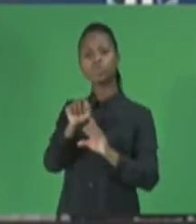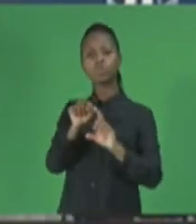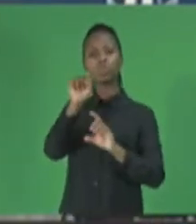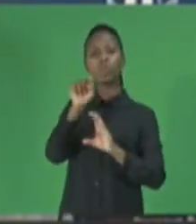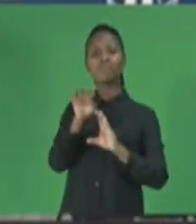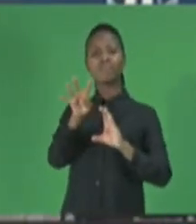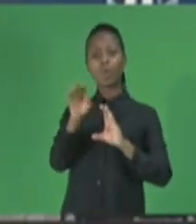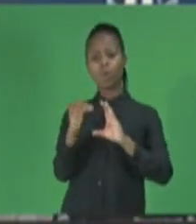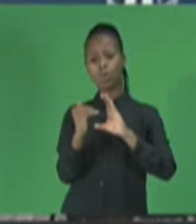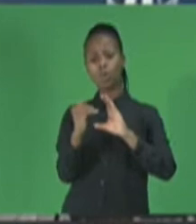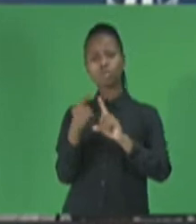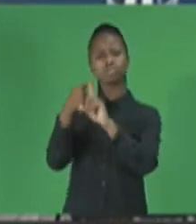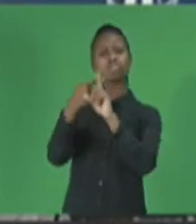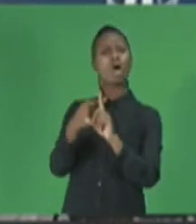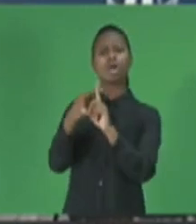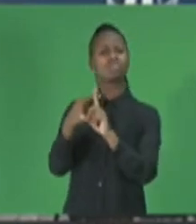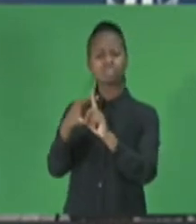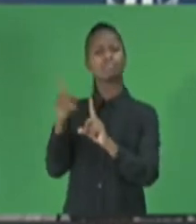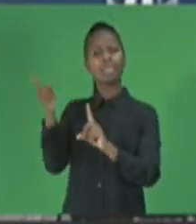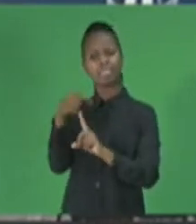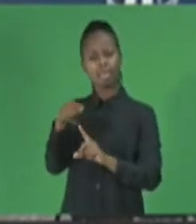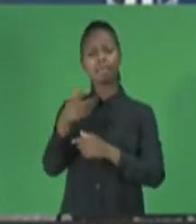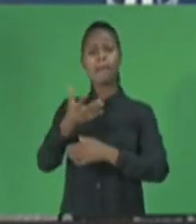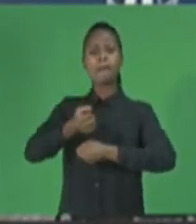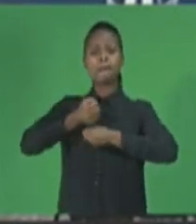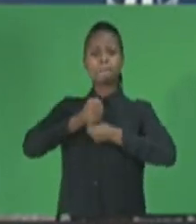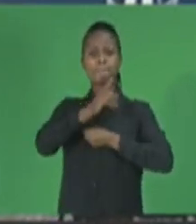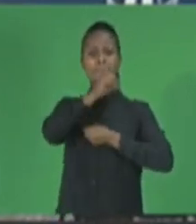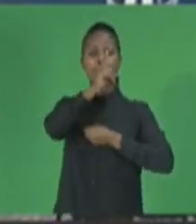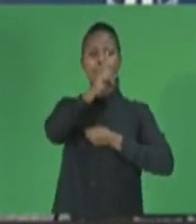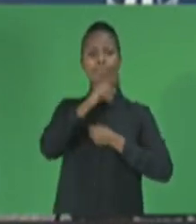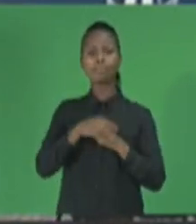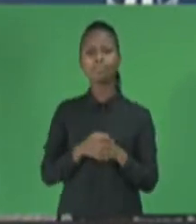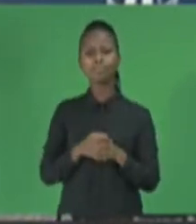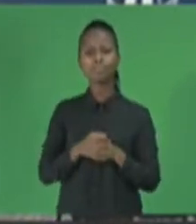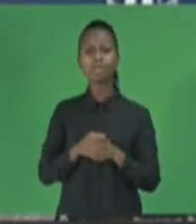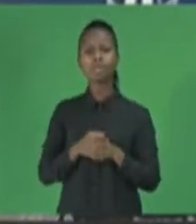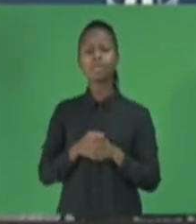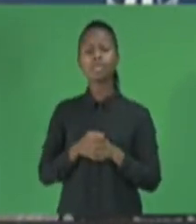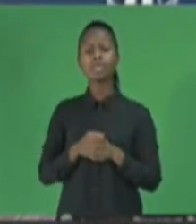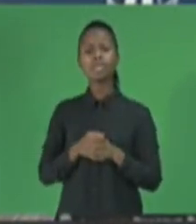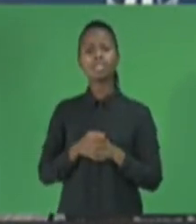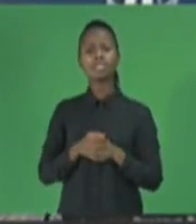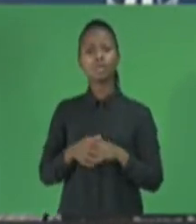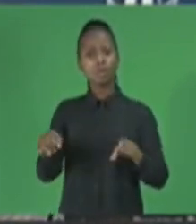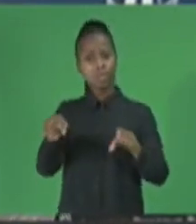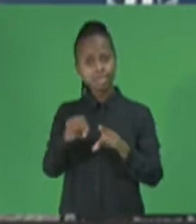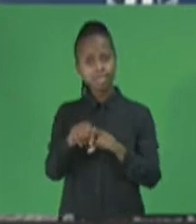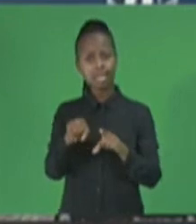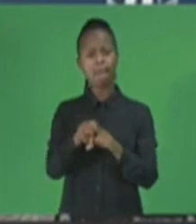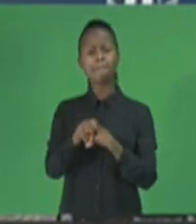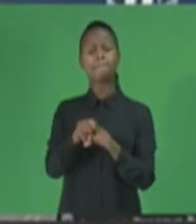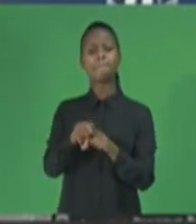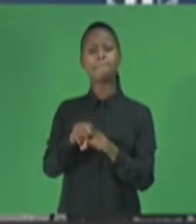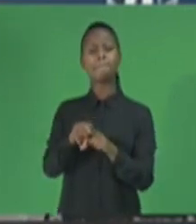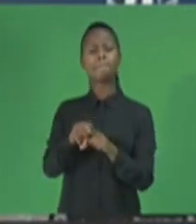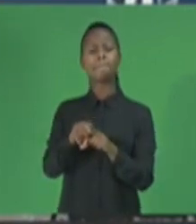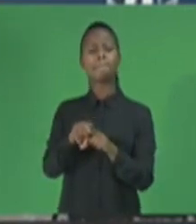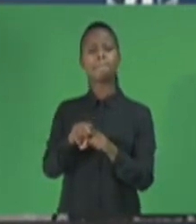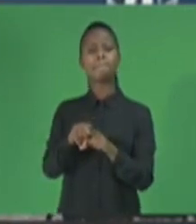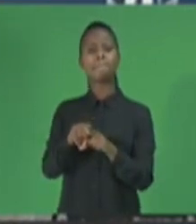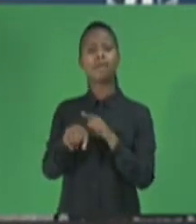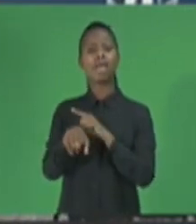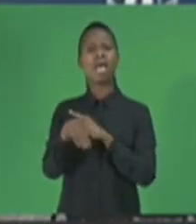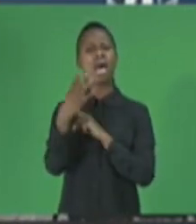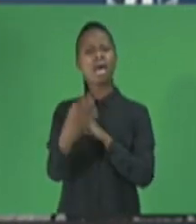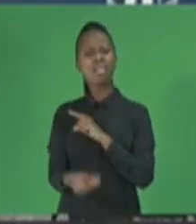We experienced a shock in 2001, the Argentinian default and the depreciation of the rand. And